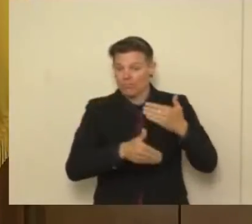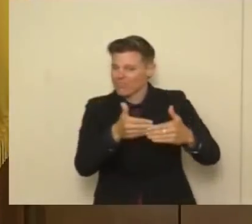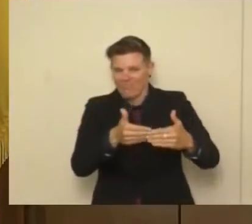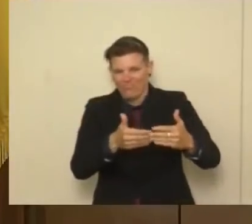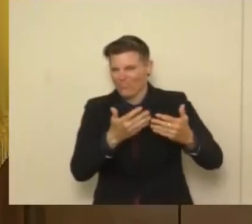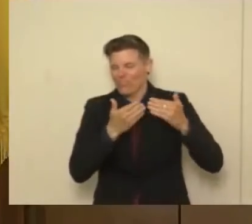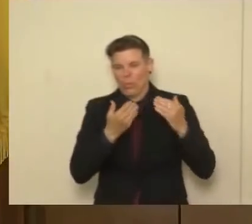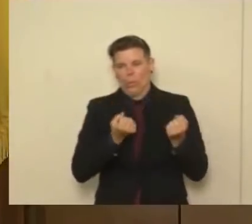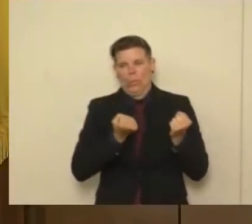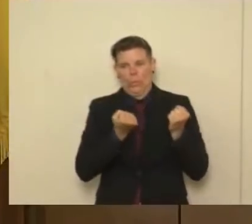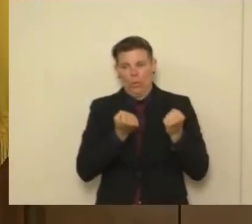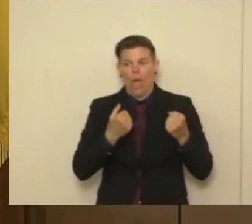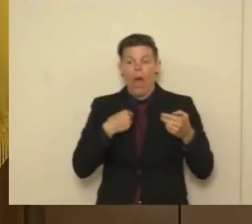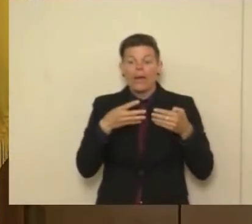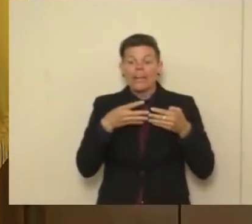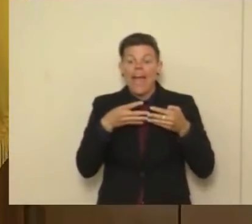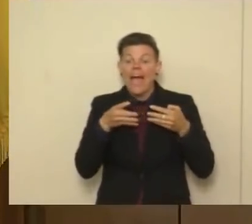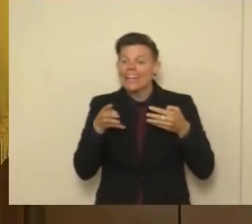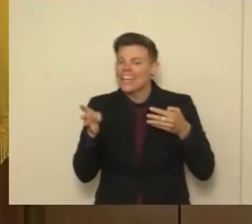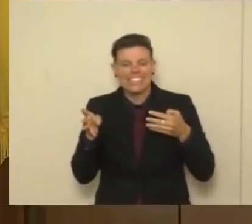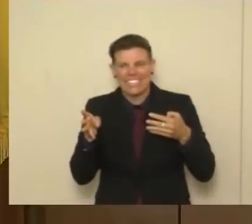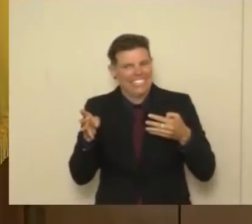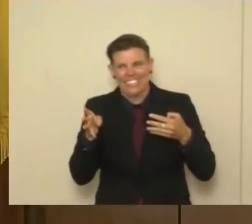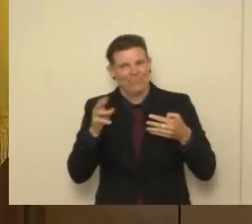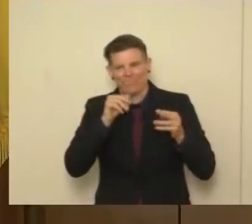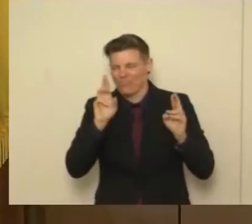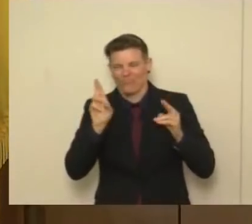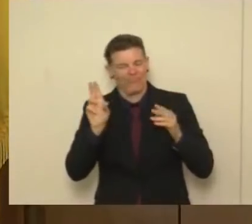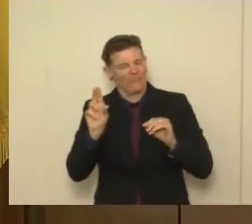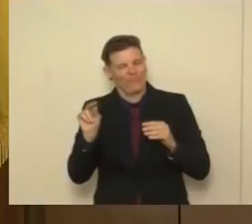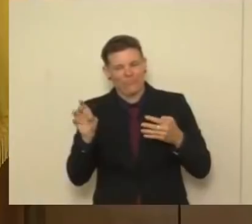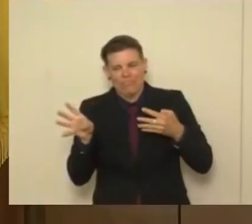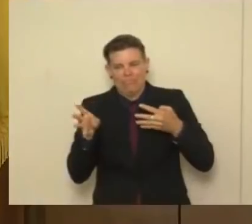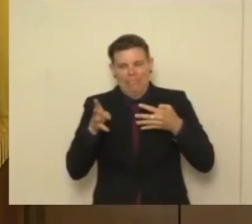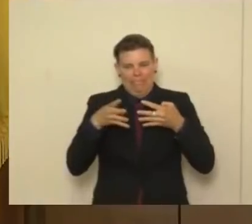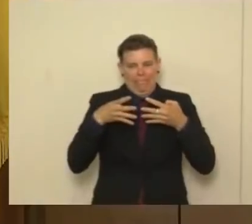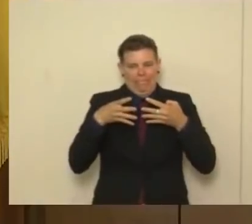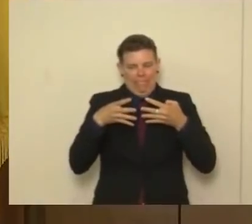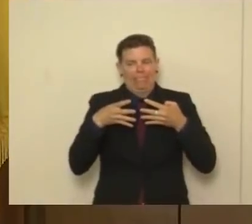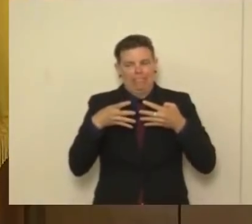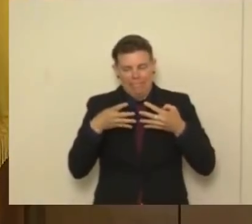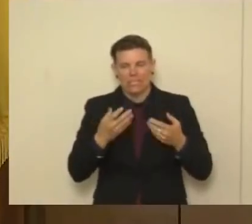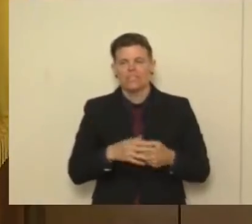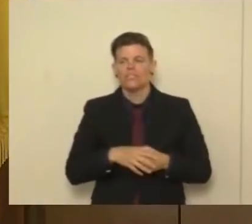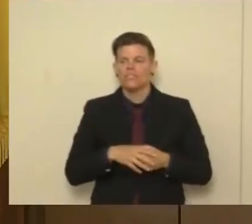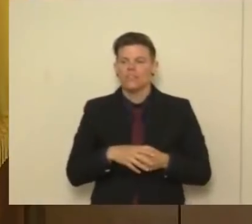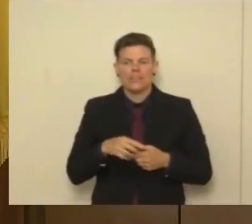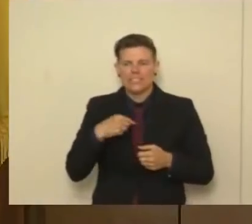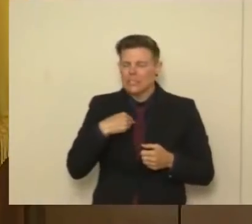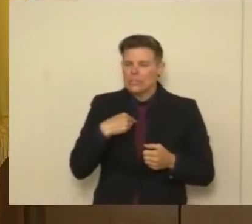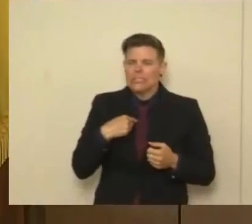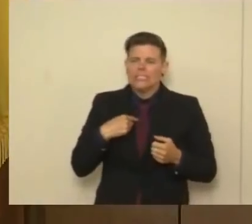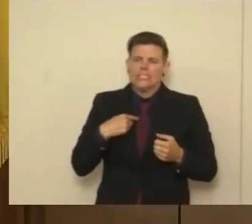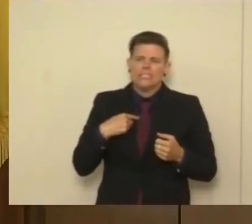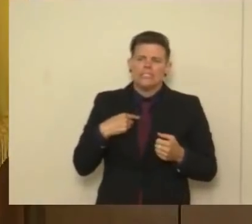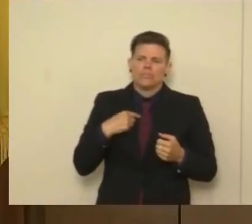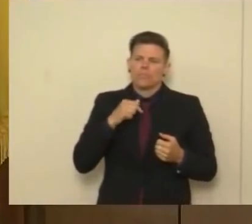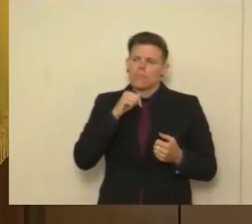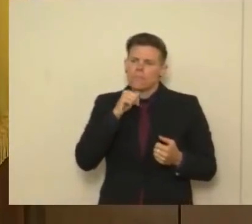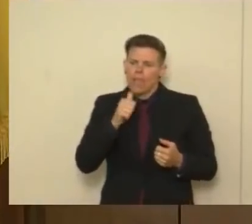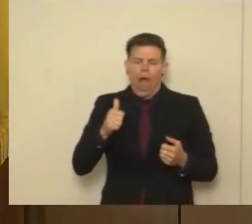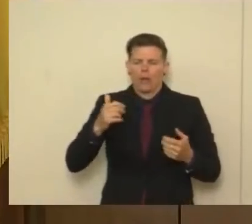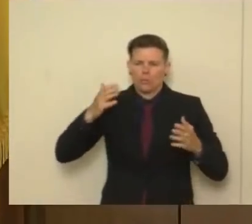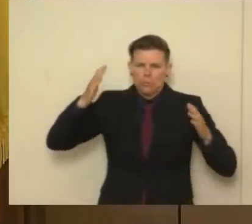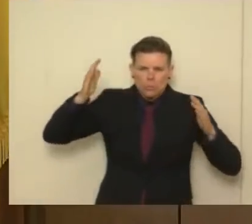clear, so you can't go to phase 2. I don't think it's too late for us to stem the tide,